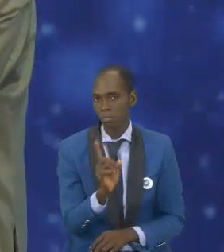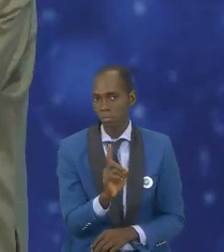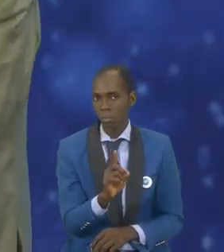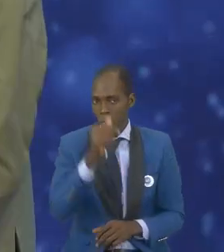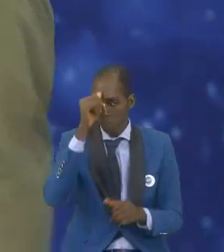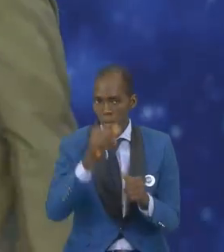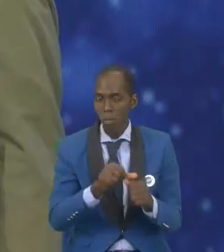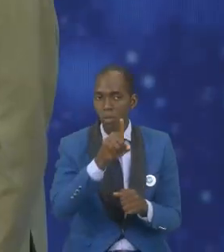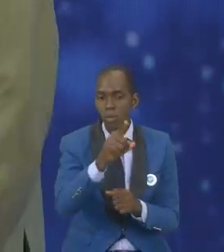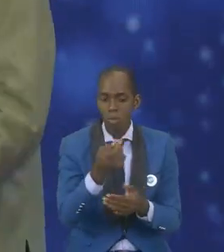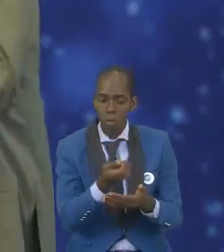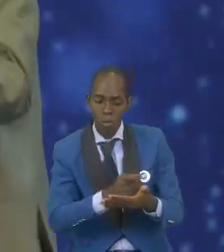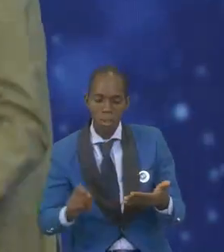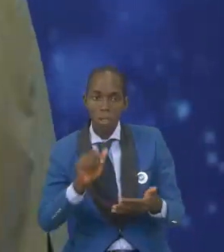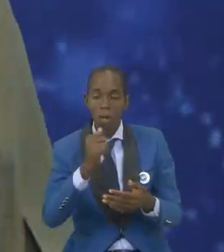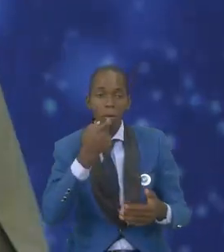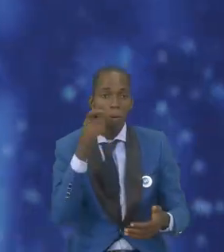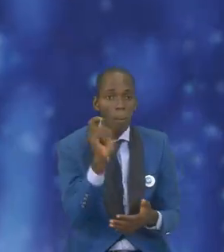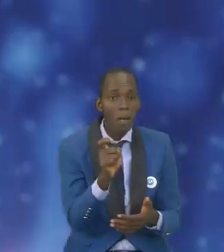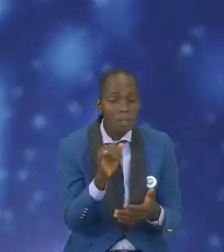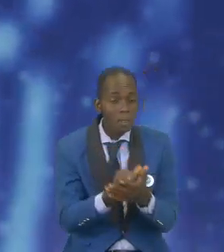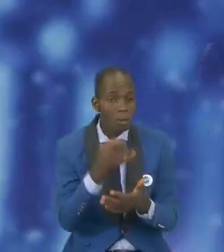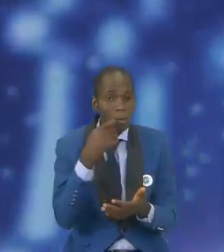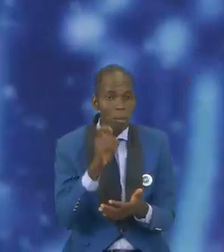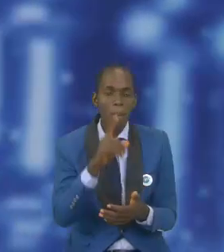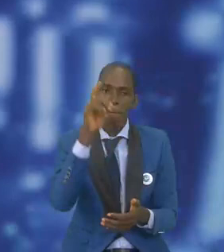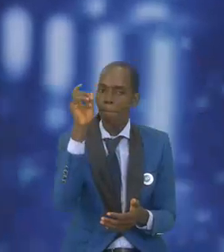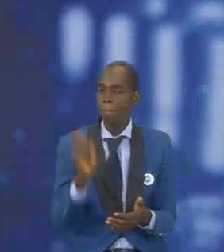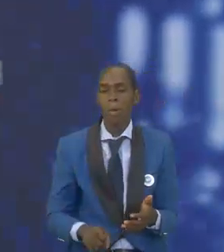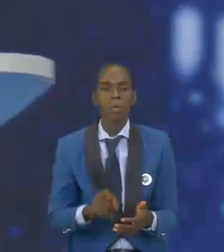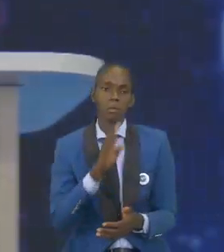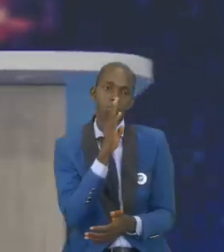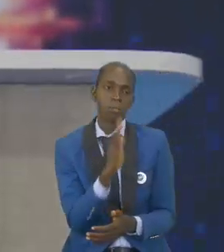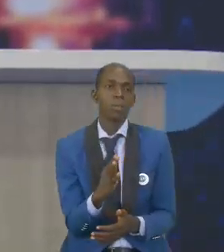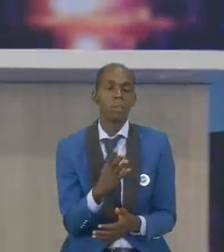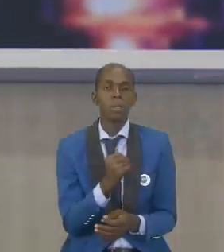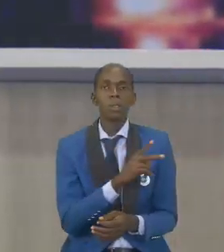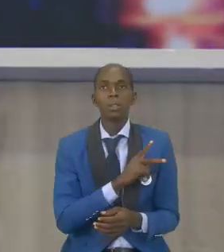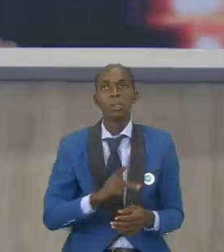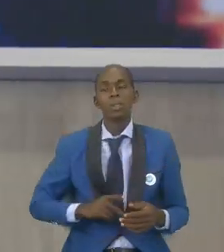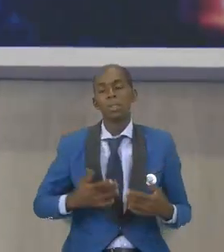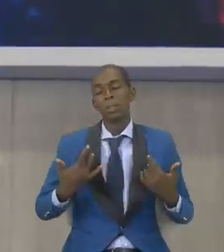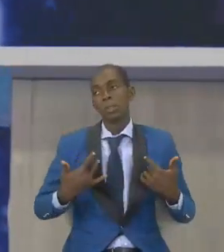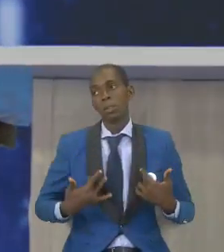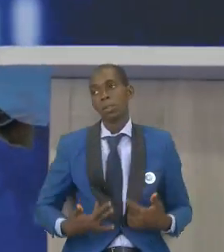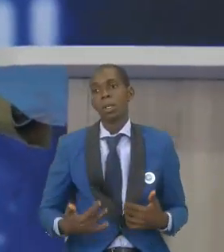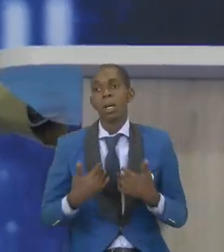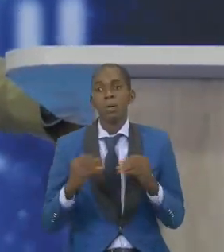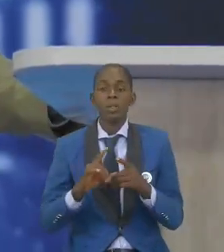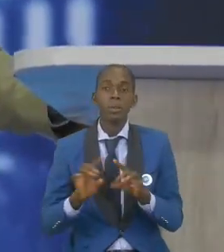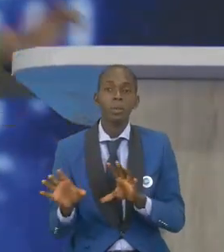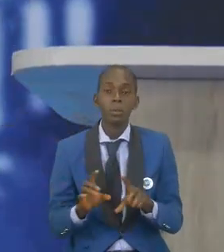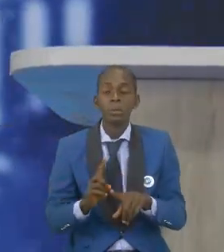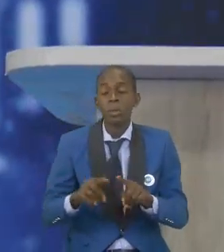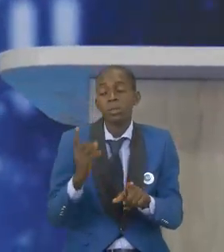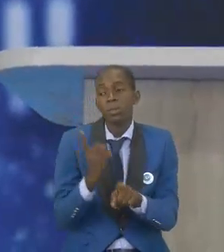unalterable, unchangeable. And so he had no choice. That's what he thought. And he threw Daniel into the